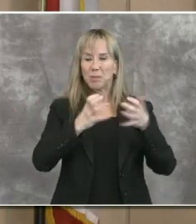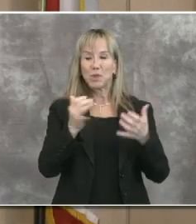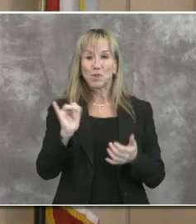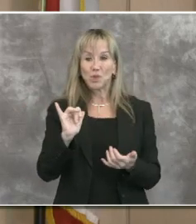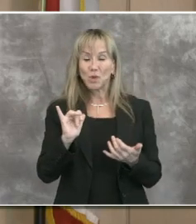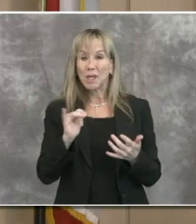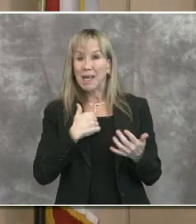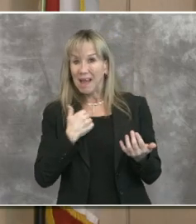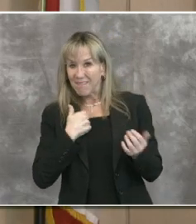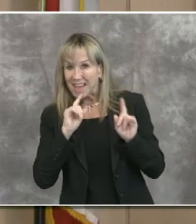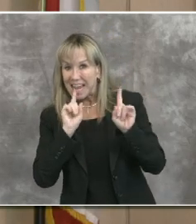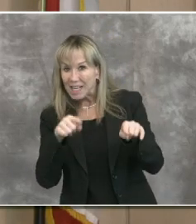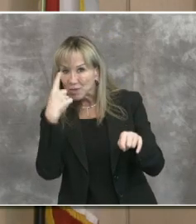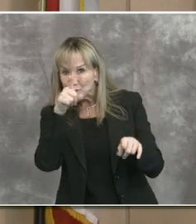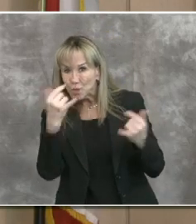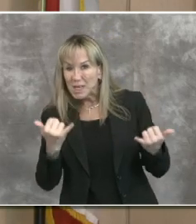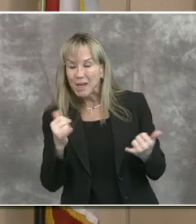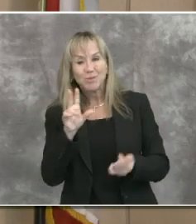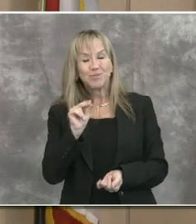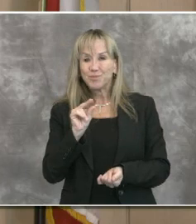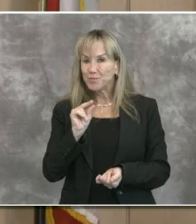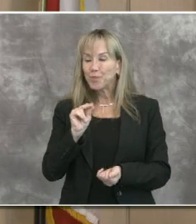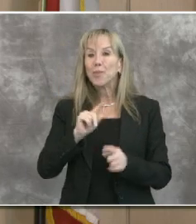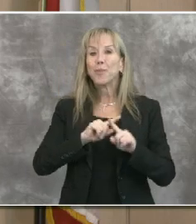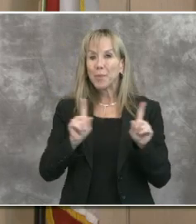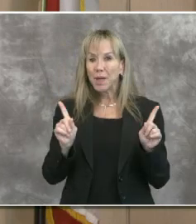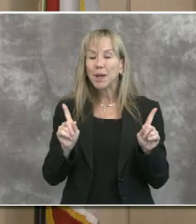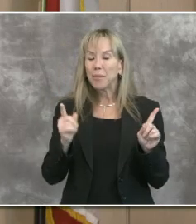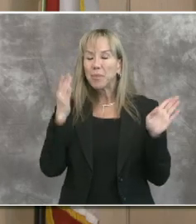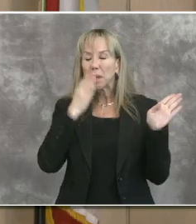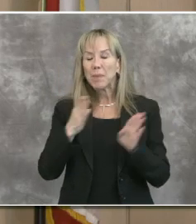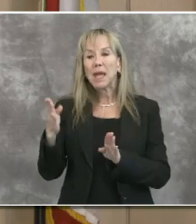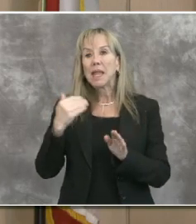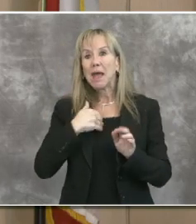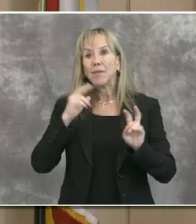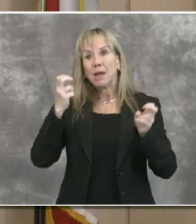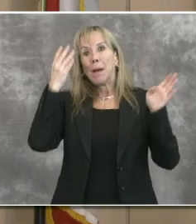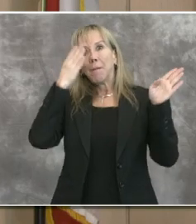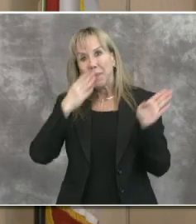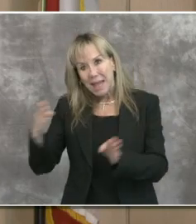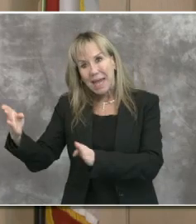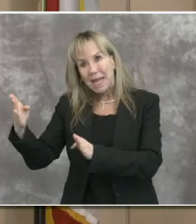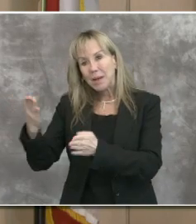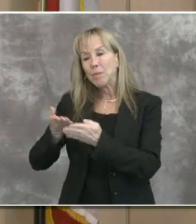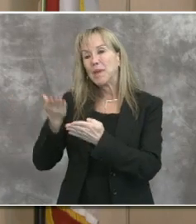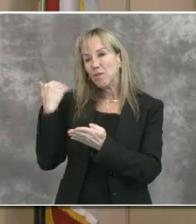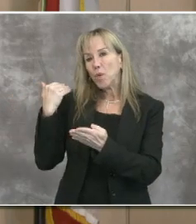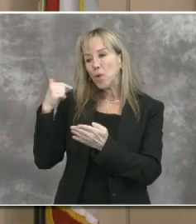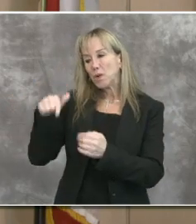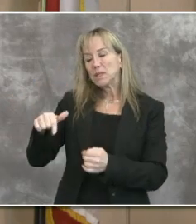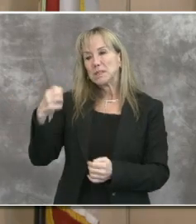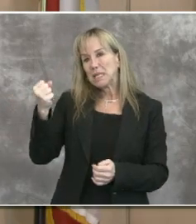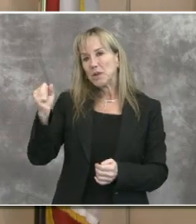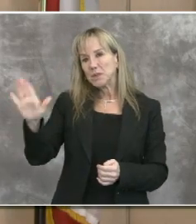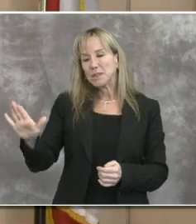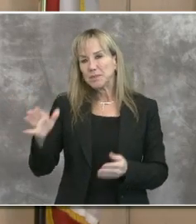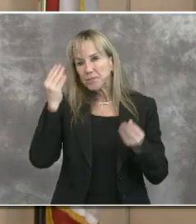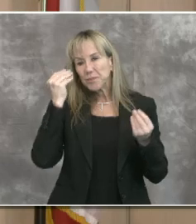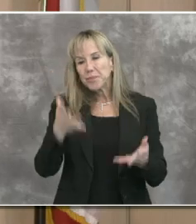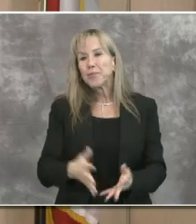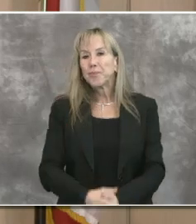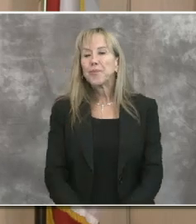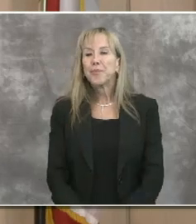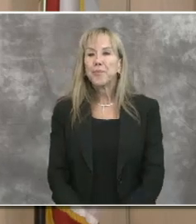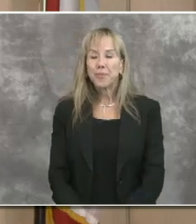an answer for you today, but we plan to have a plan by the end of the week before the weekend.